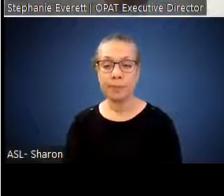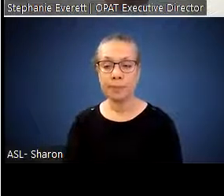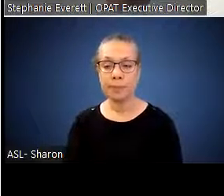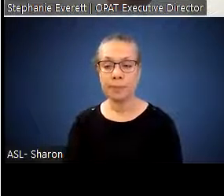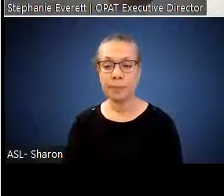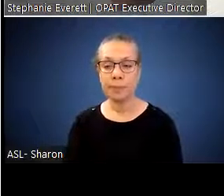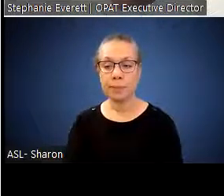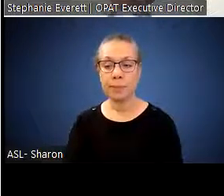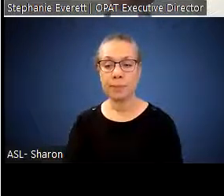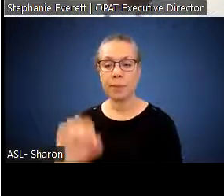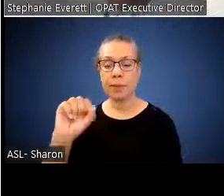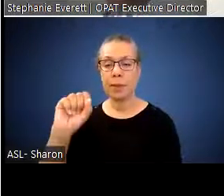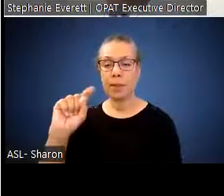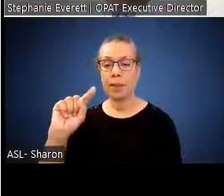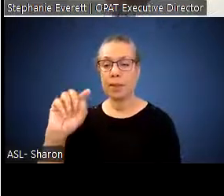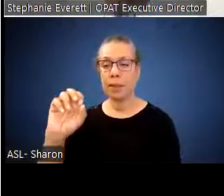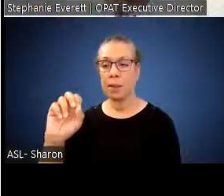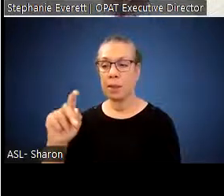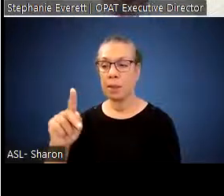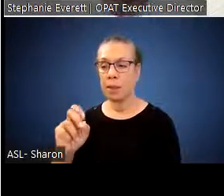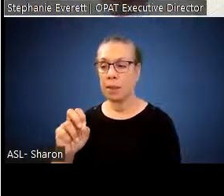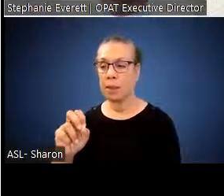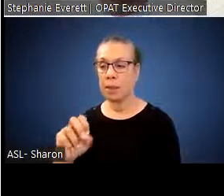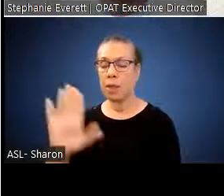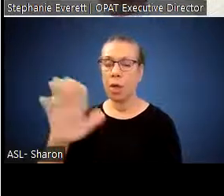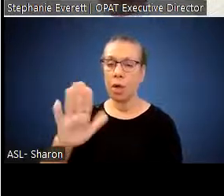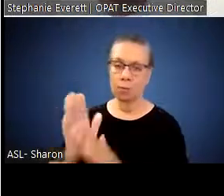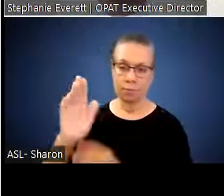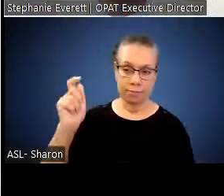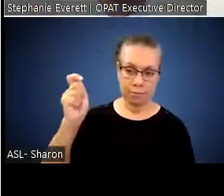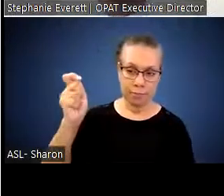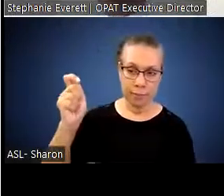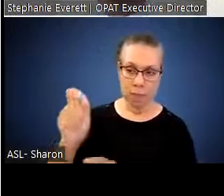Yeah, we thought it was really important. And we might want to put them in.